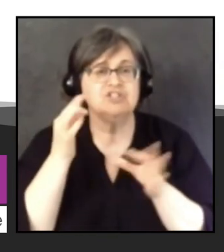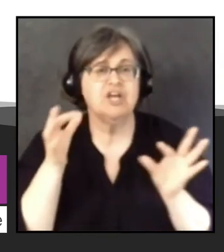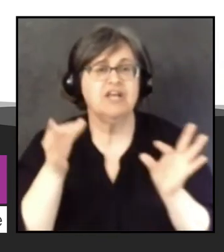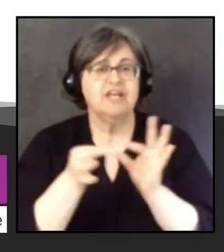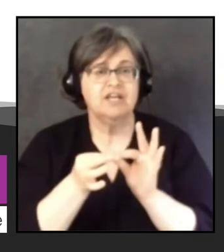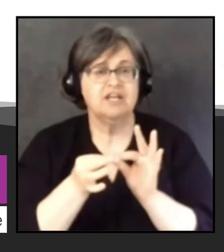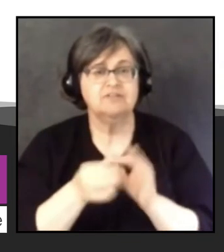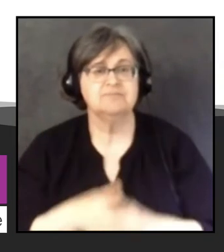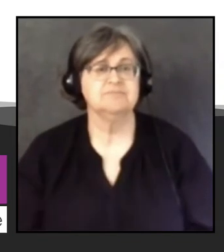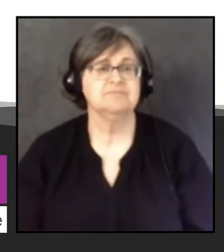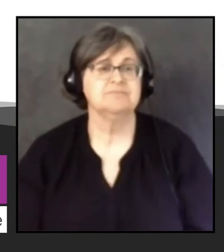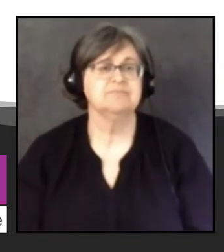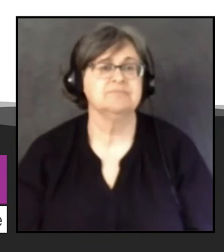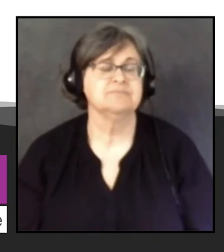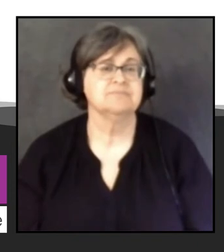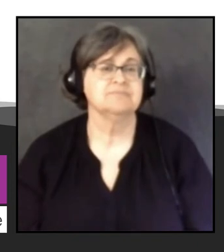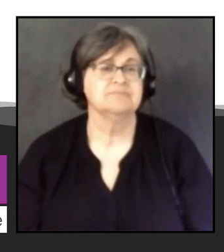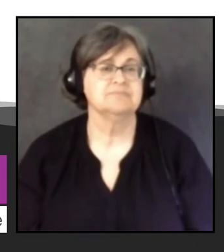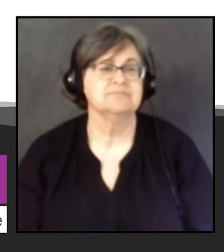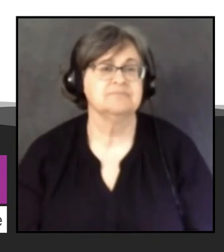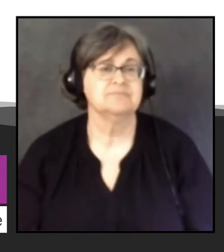Next slide, please.